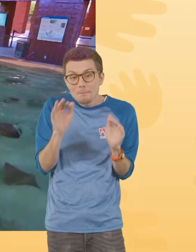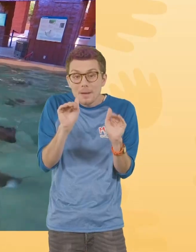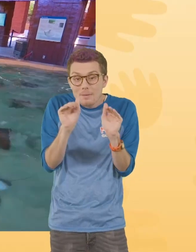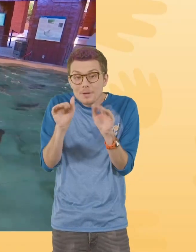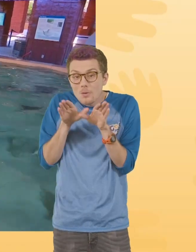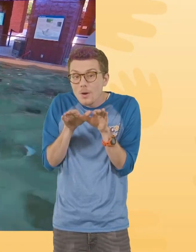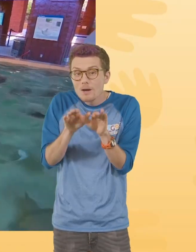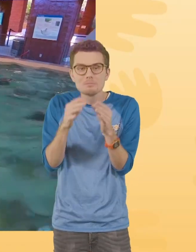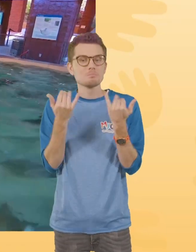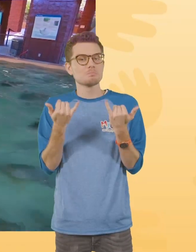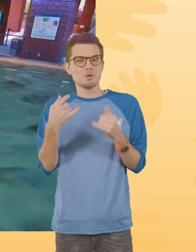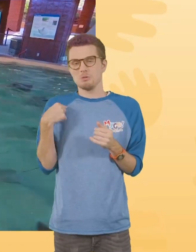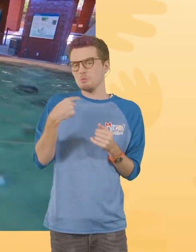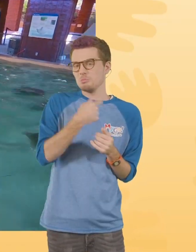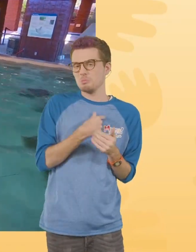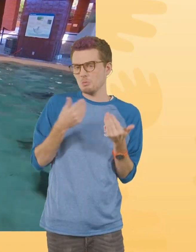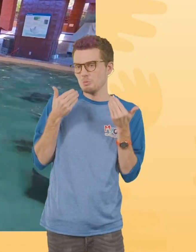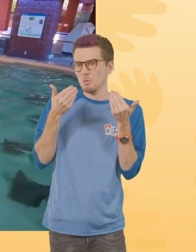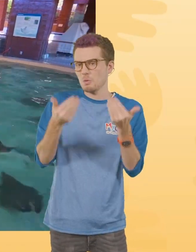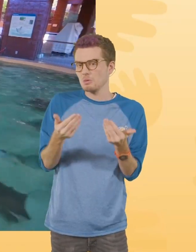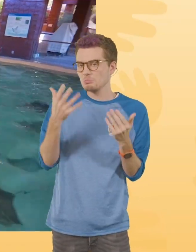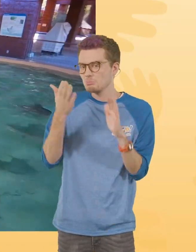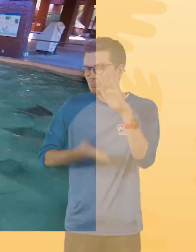Whoa! All right, bye-bye, stingrays!